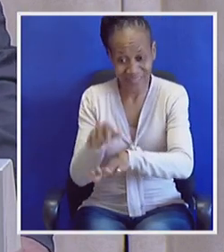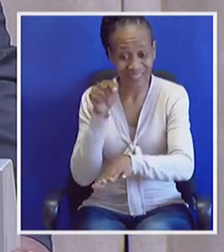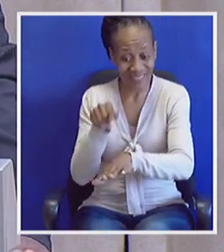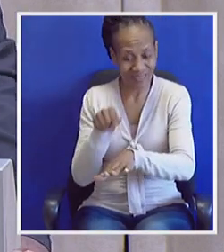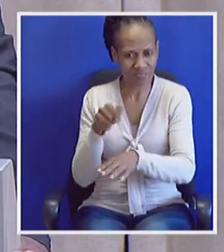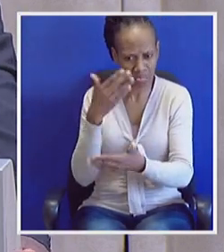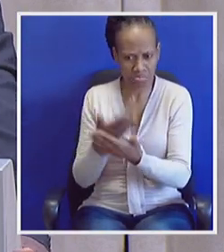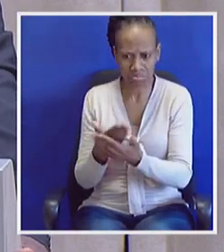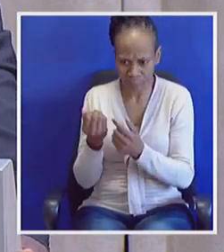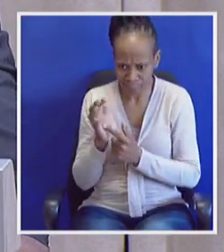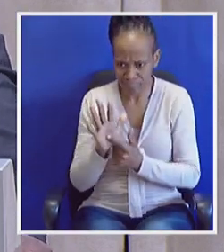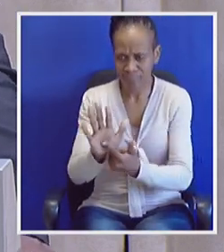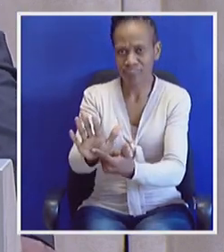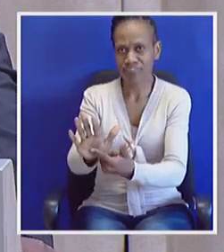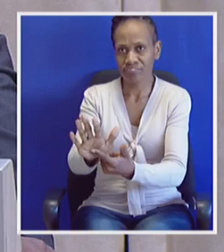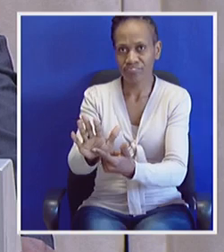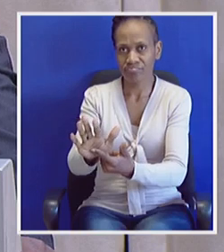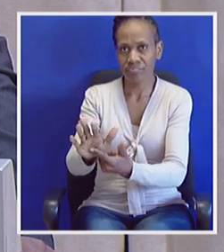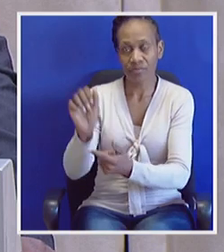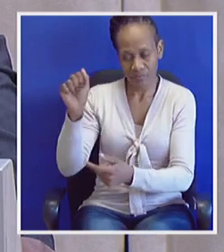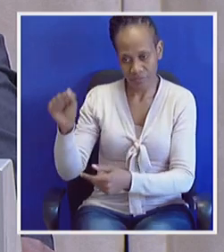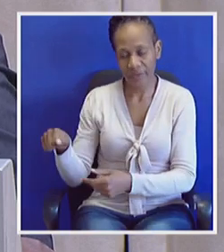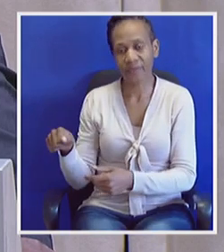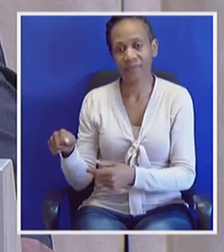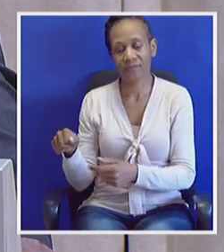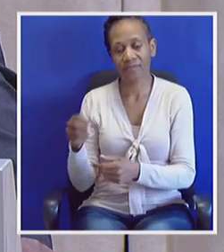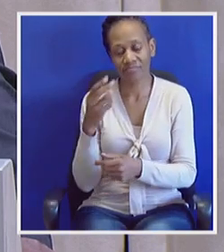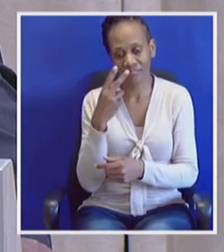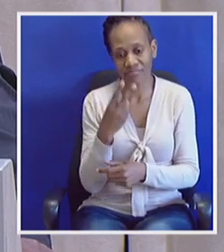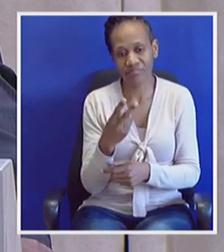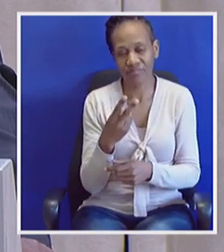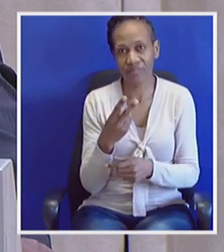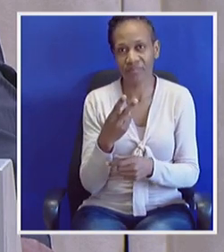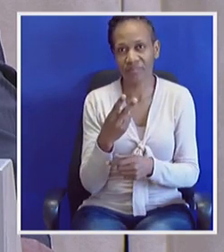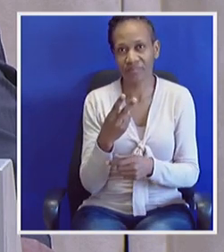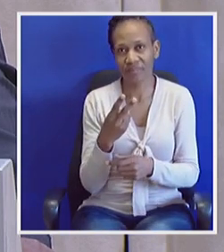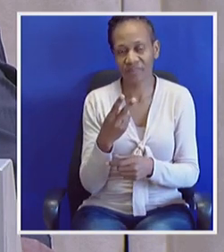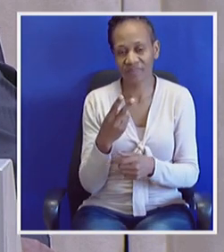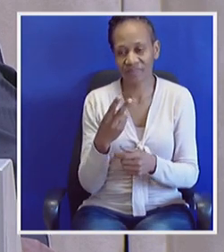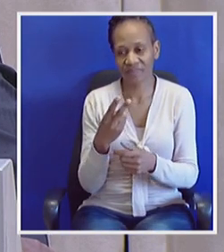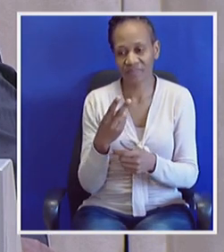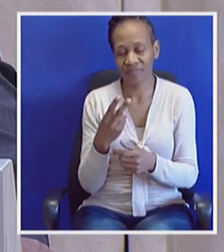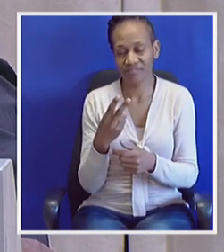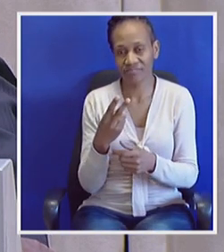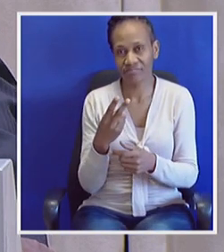to result in, yes, these type of people.